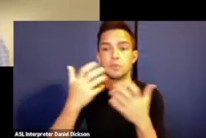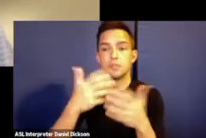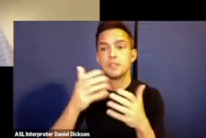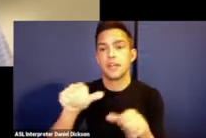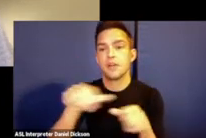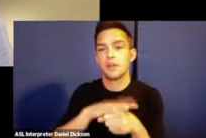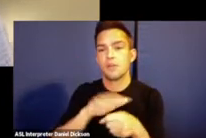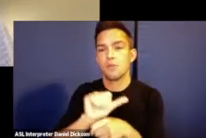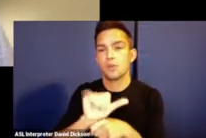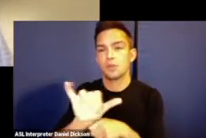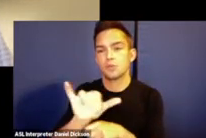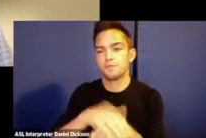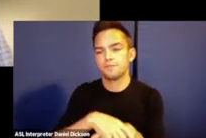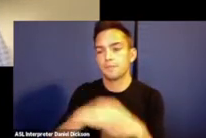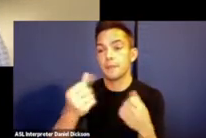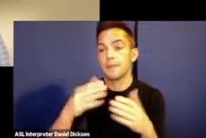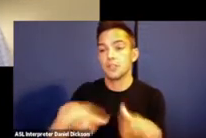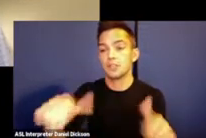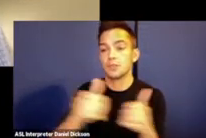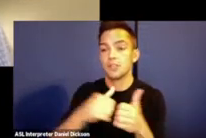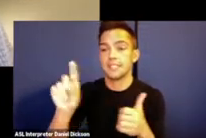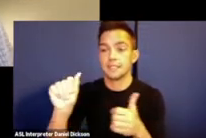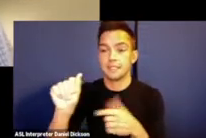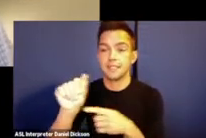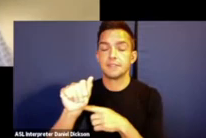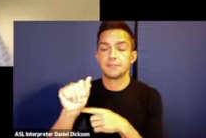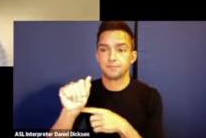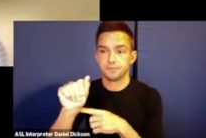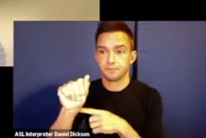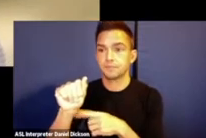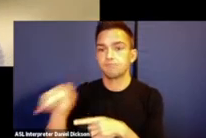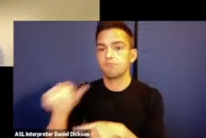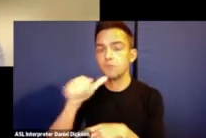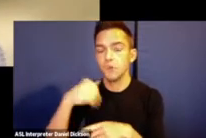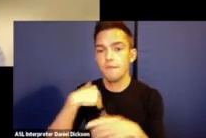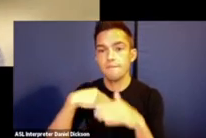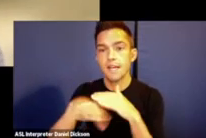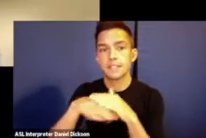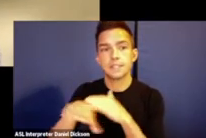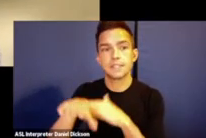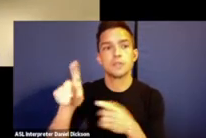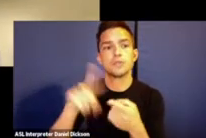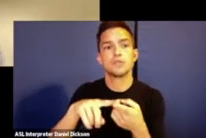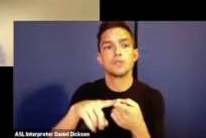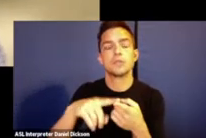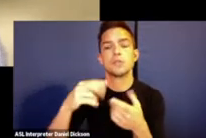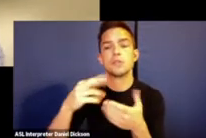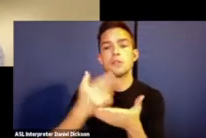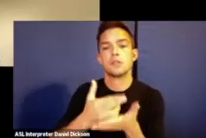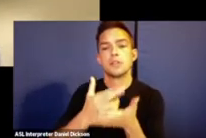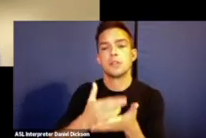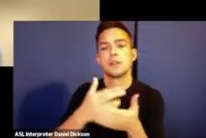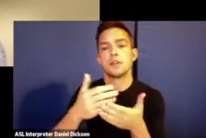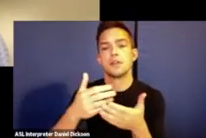well. And many children with disabilities at the moment do not have access to the rehabilitation and